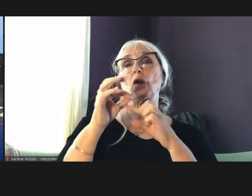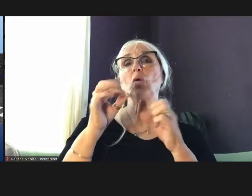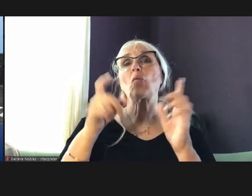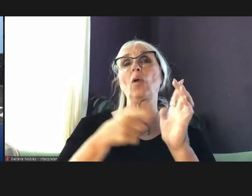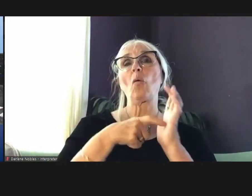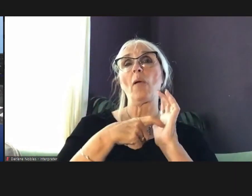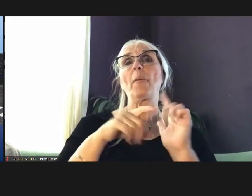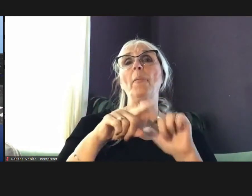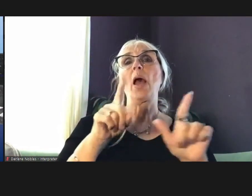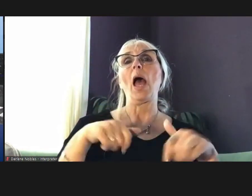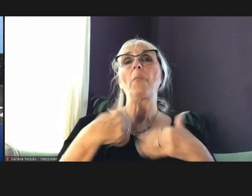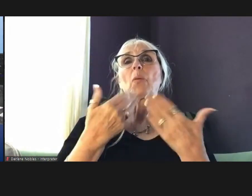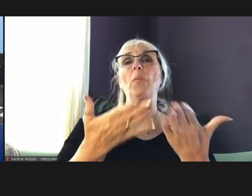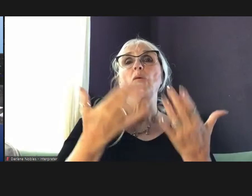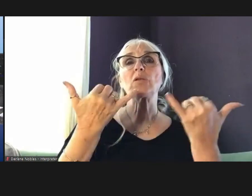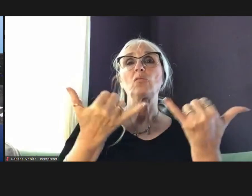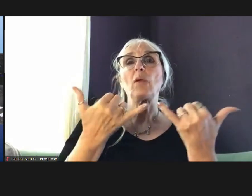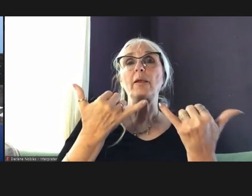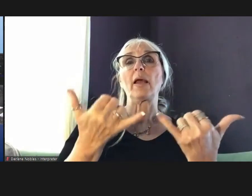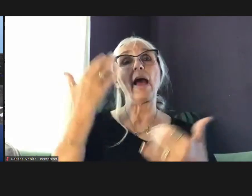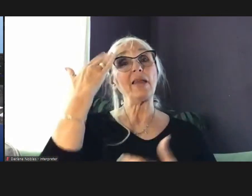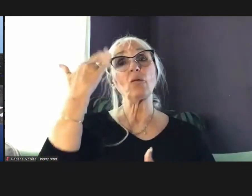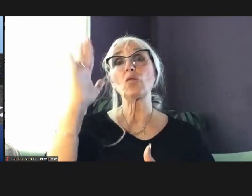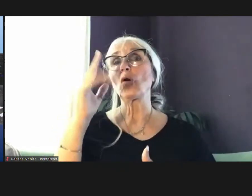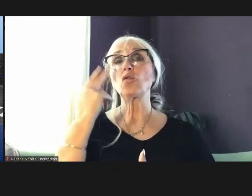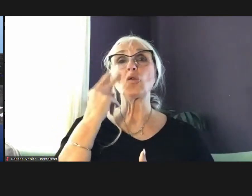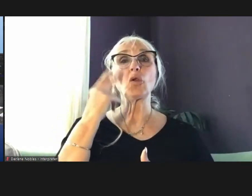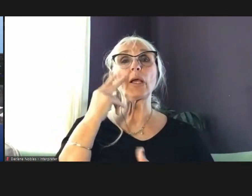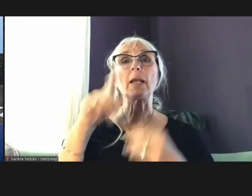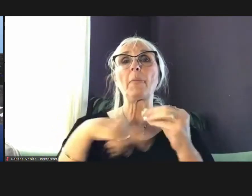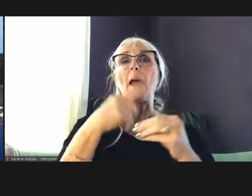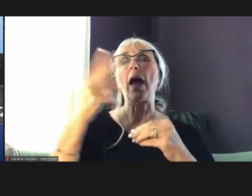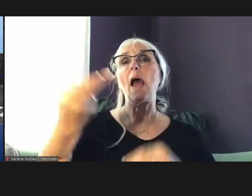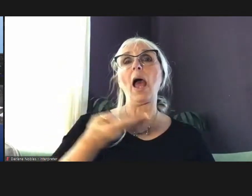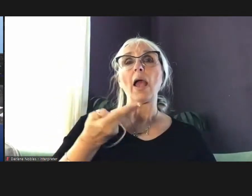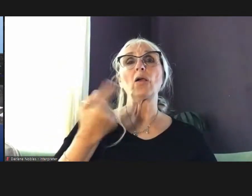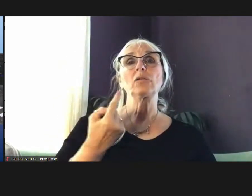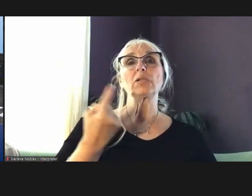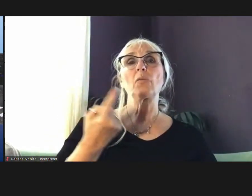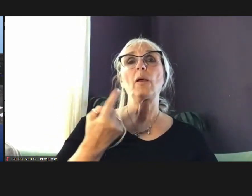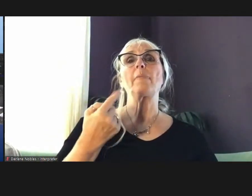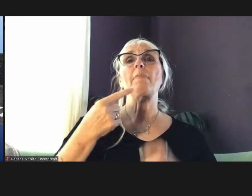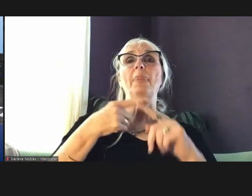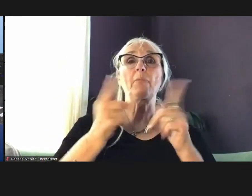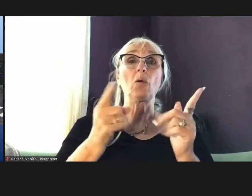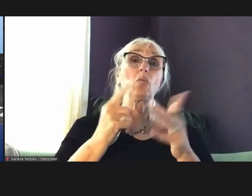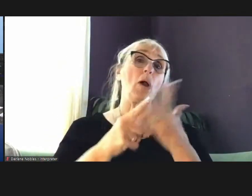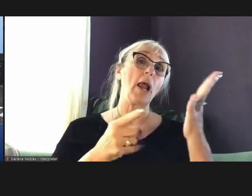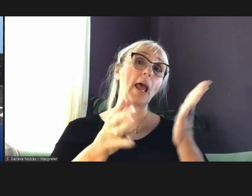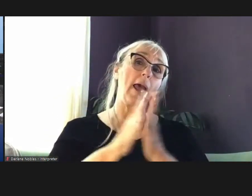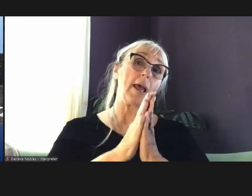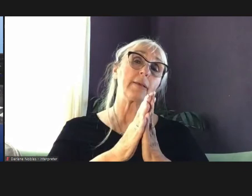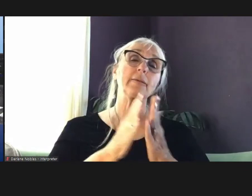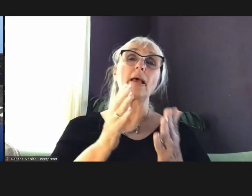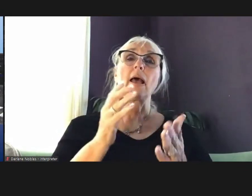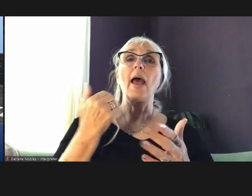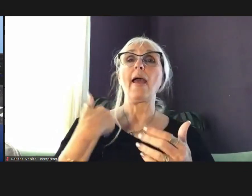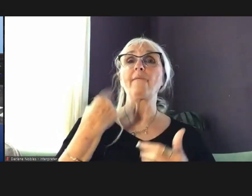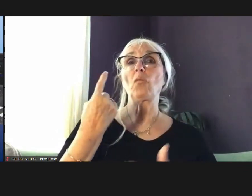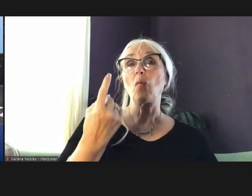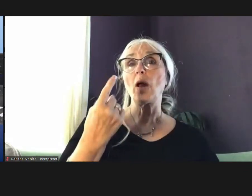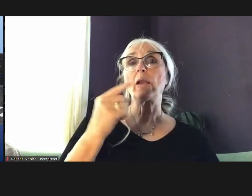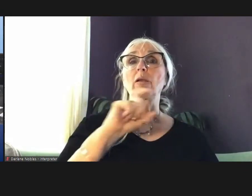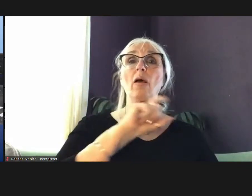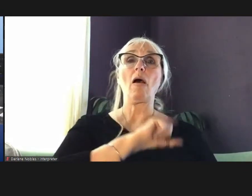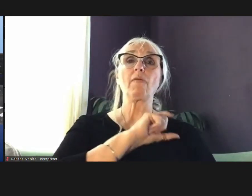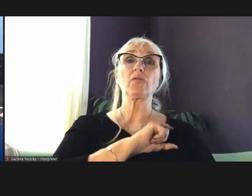time, and I didn't know y'all were looking at hiring anybody, but what I'm asking is, I have this one PUP officer. We can put